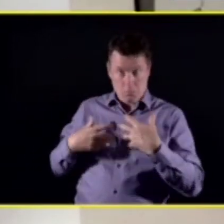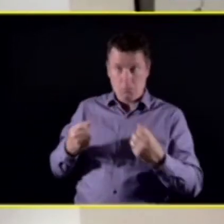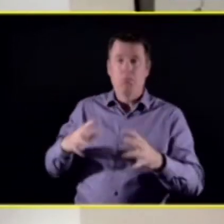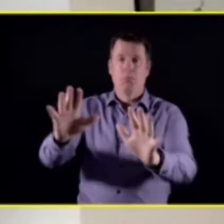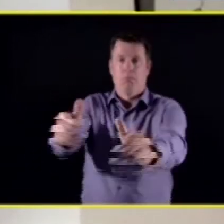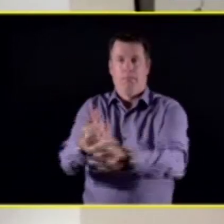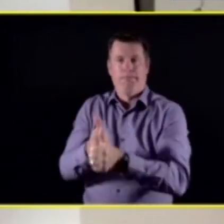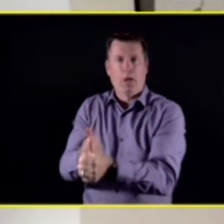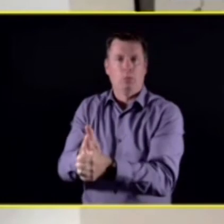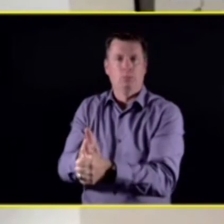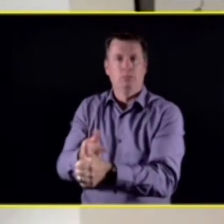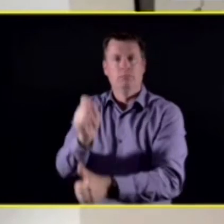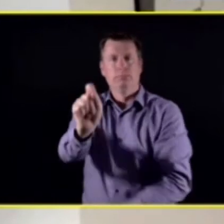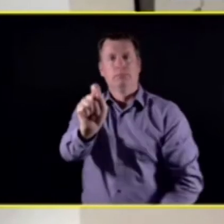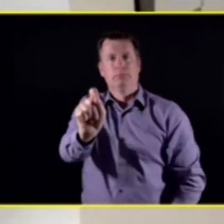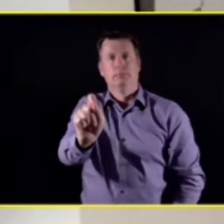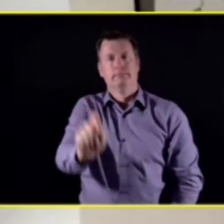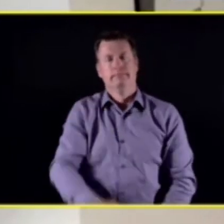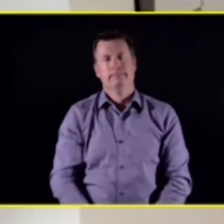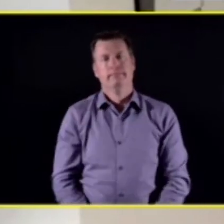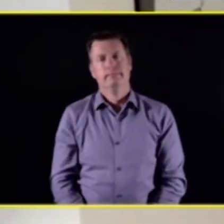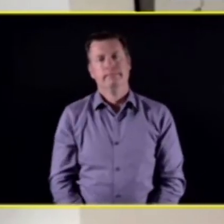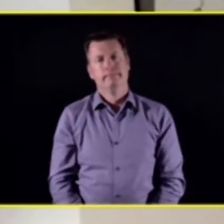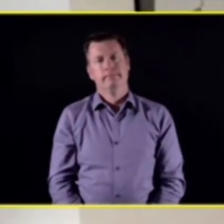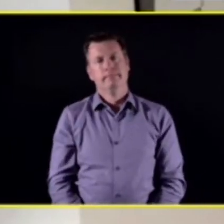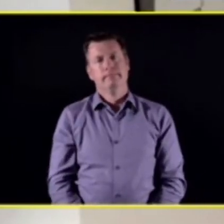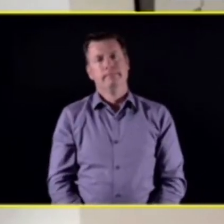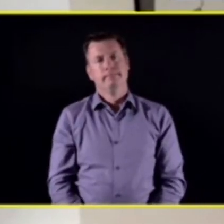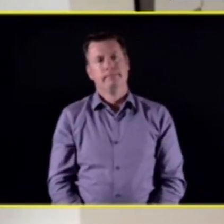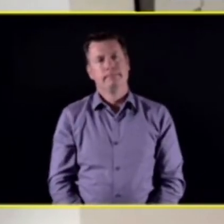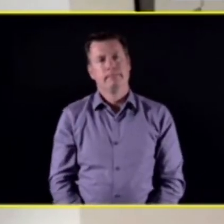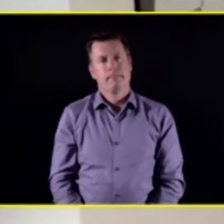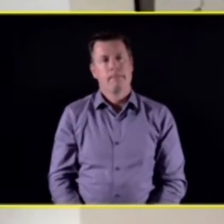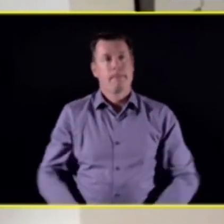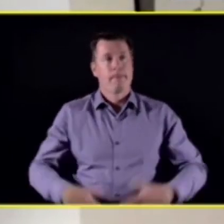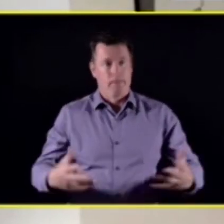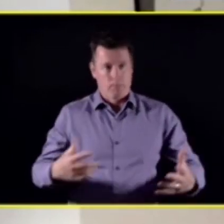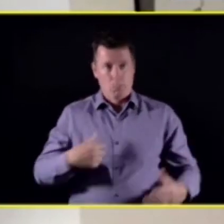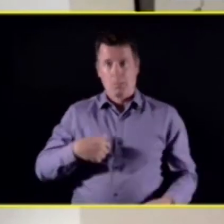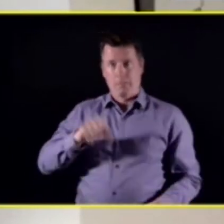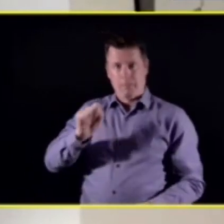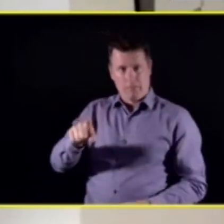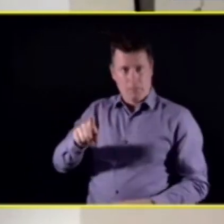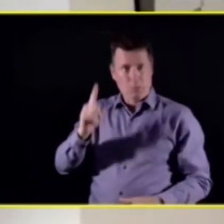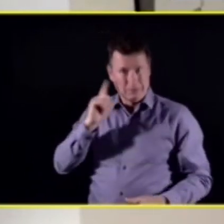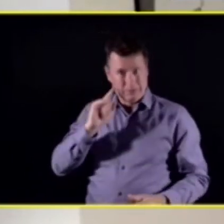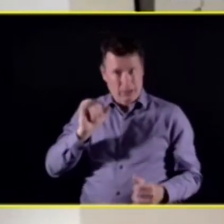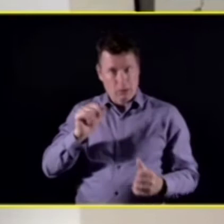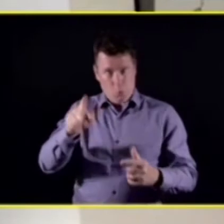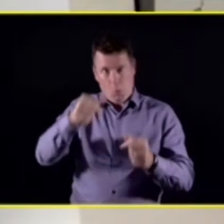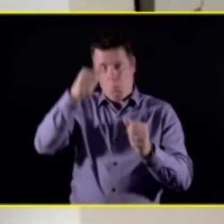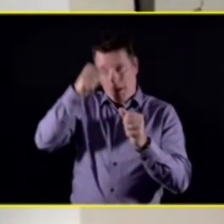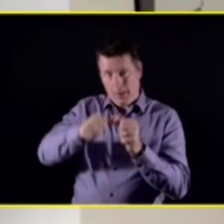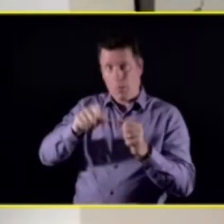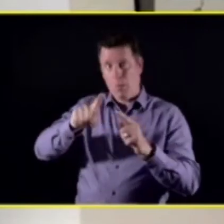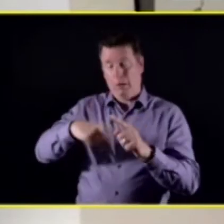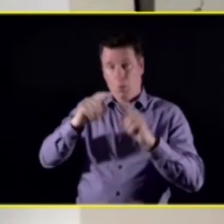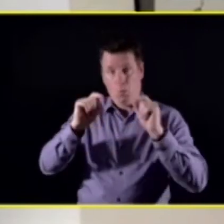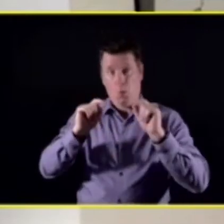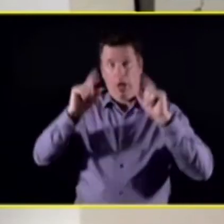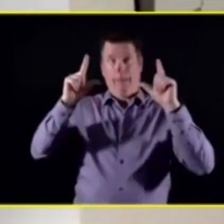When you woke up, you remembered why you were in the hospital, it sounds like. It wasn't like there was just a huge cloud over. So